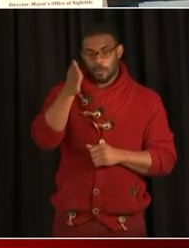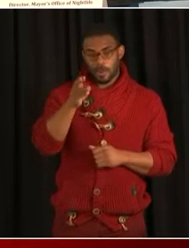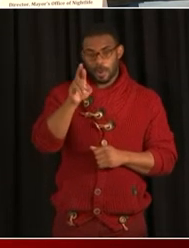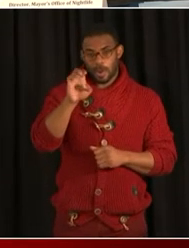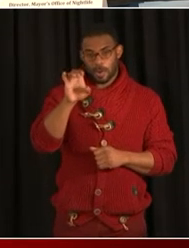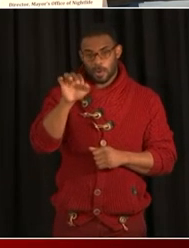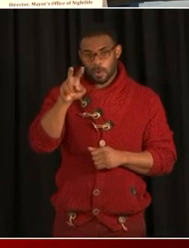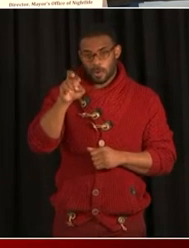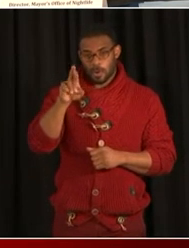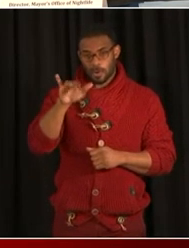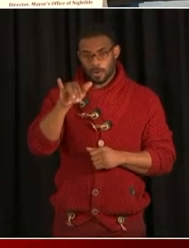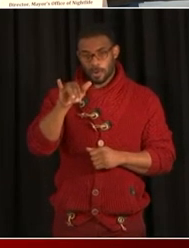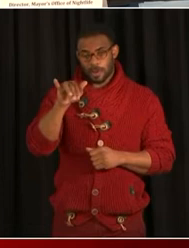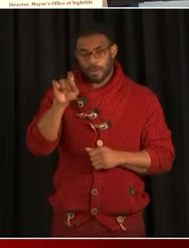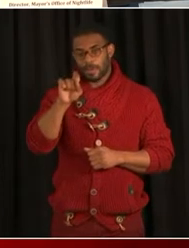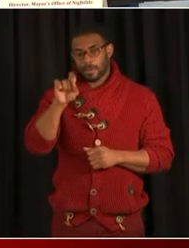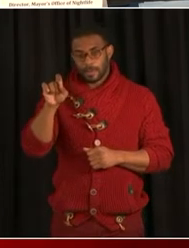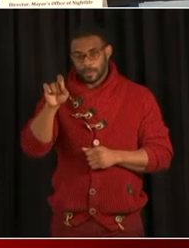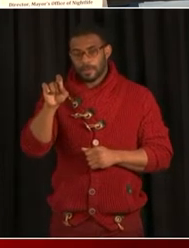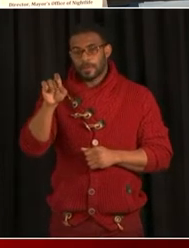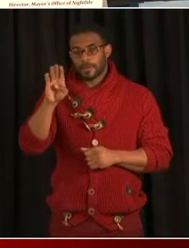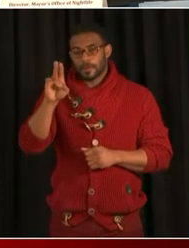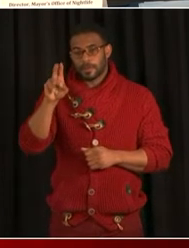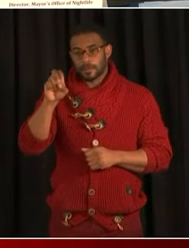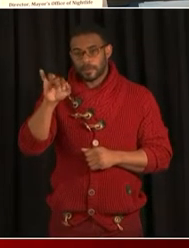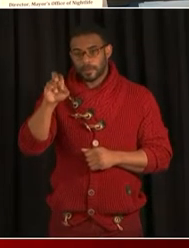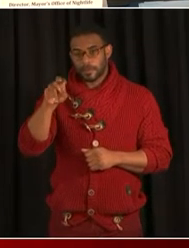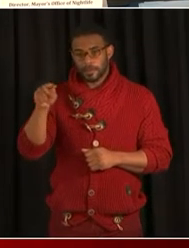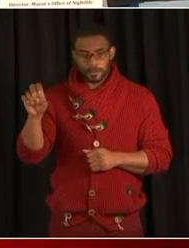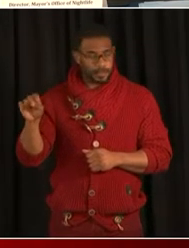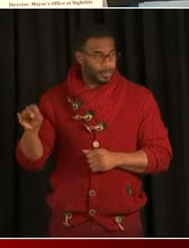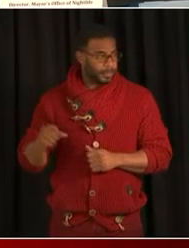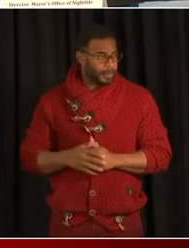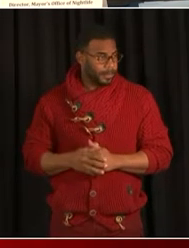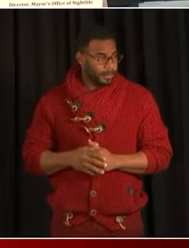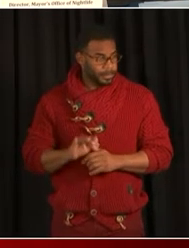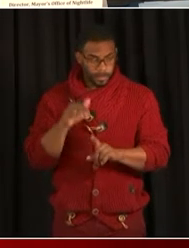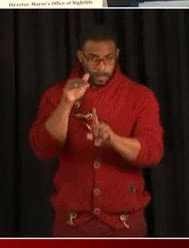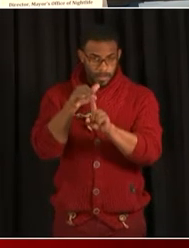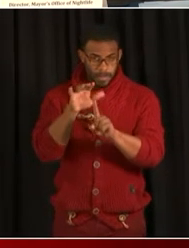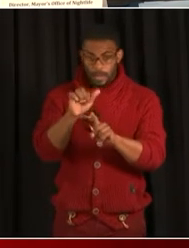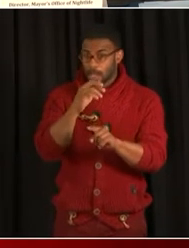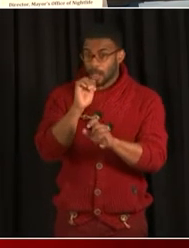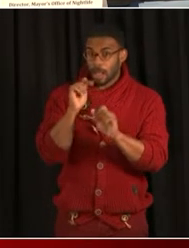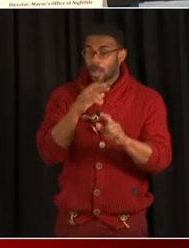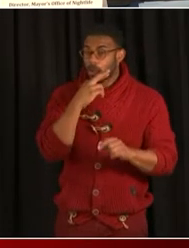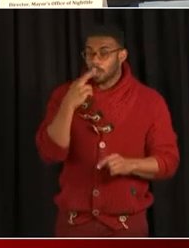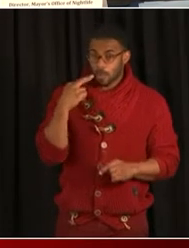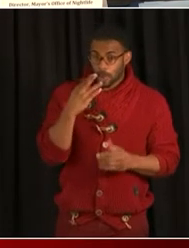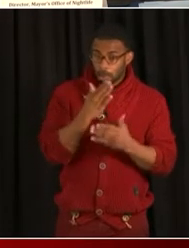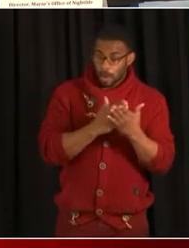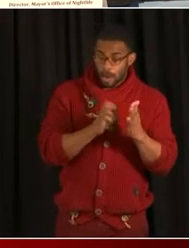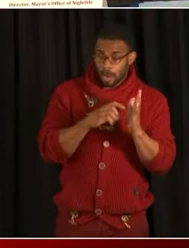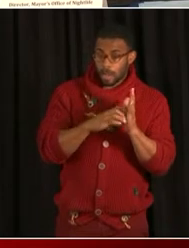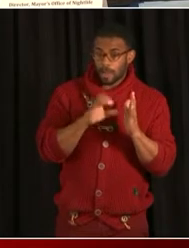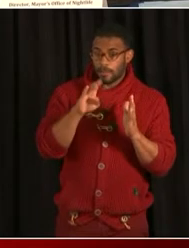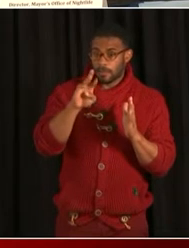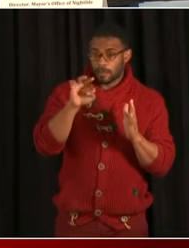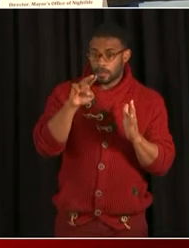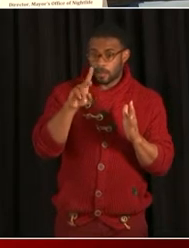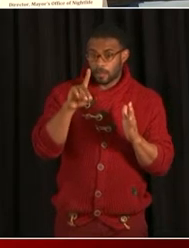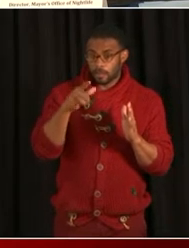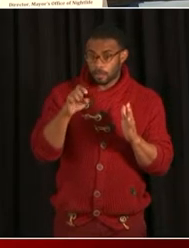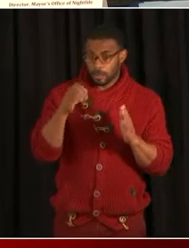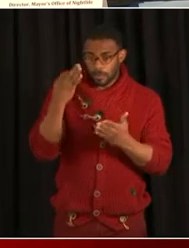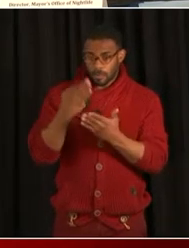/recovery-business. I always get that mixed up. And just a reminder that the restaurant portion of the Bridge